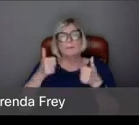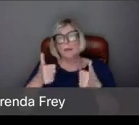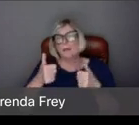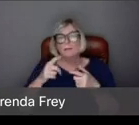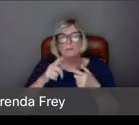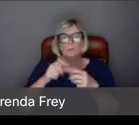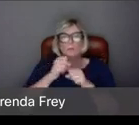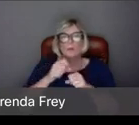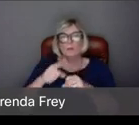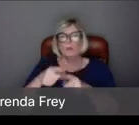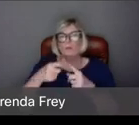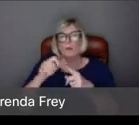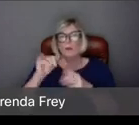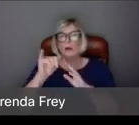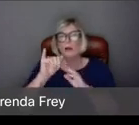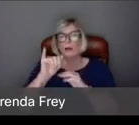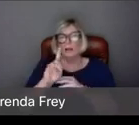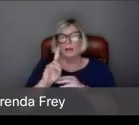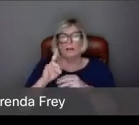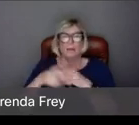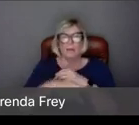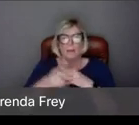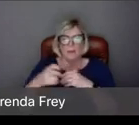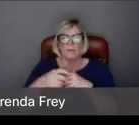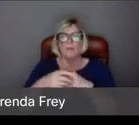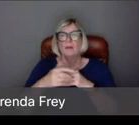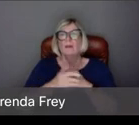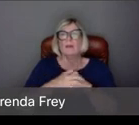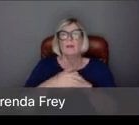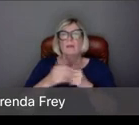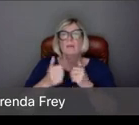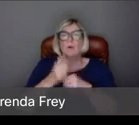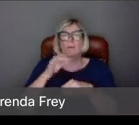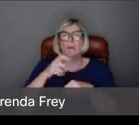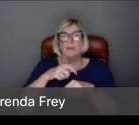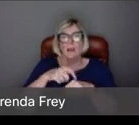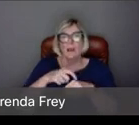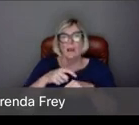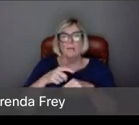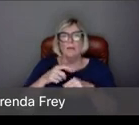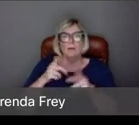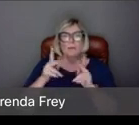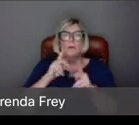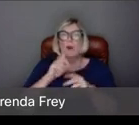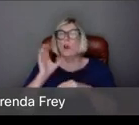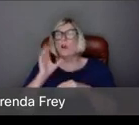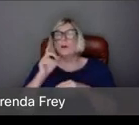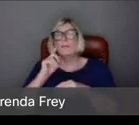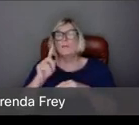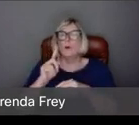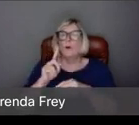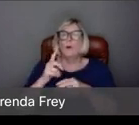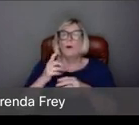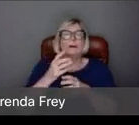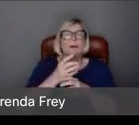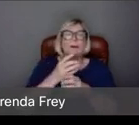from identity theft. The best thing going, because most of the time identity theft is a financial crime and people looking for getting goods and services